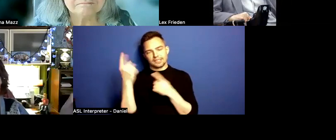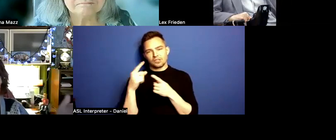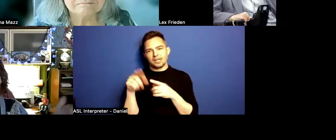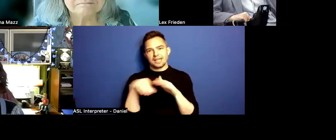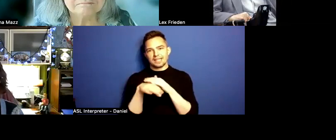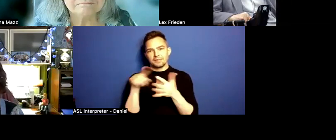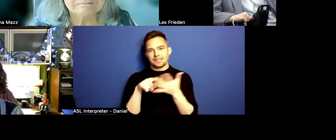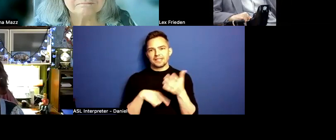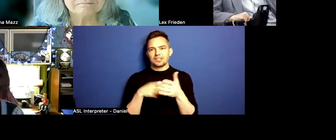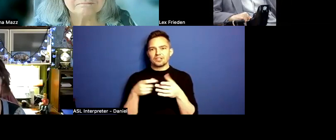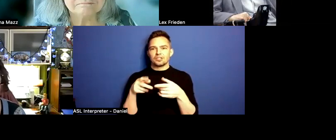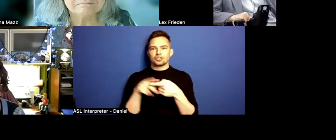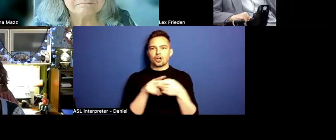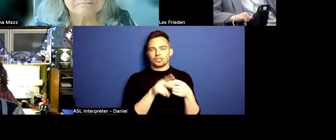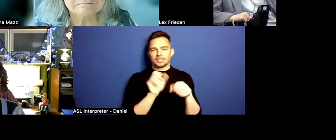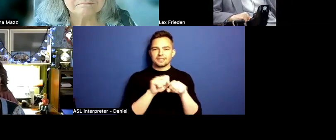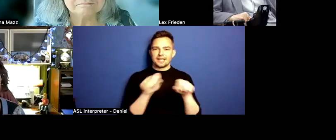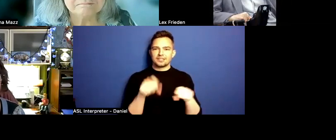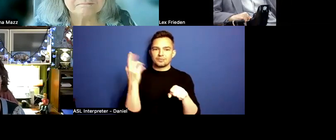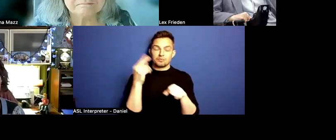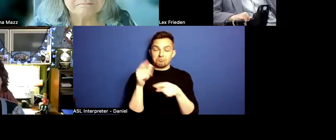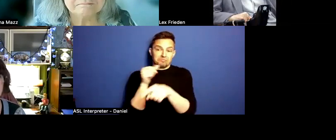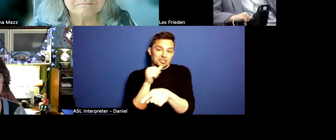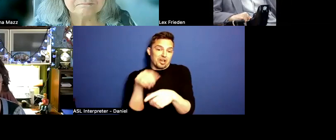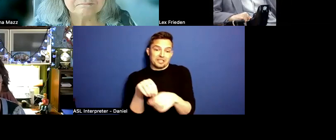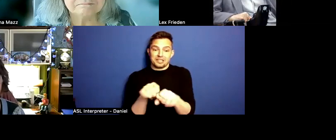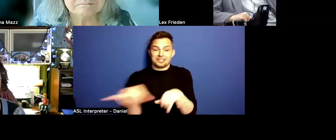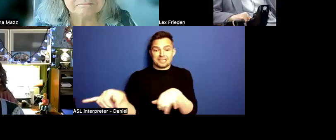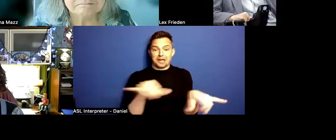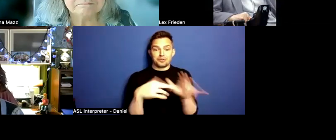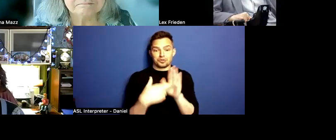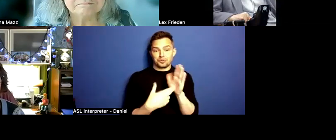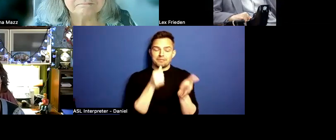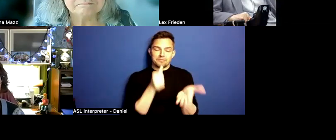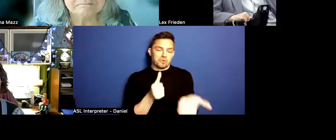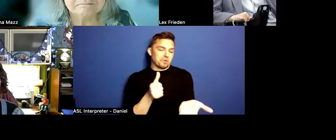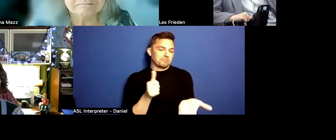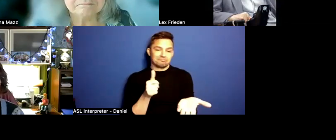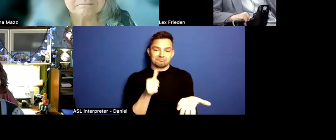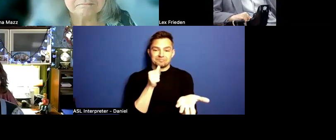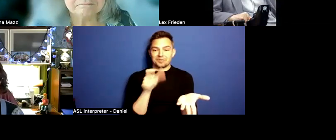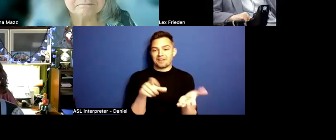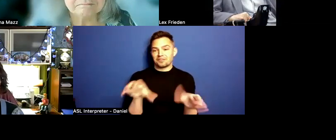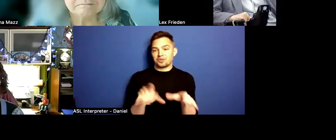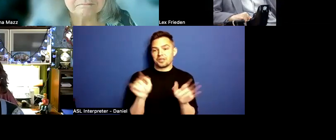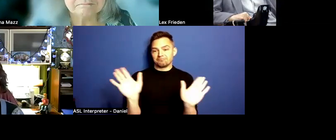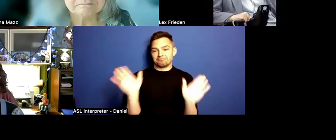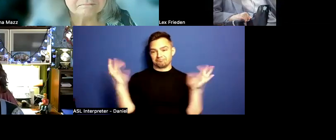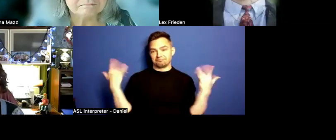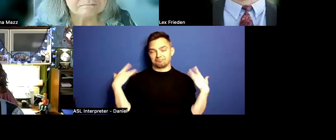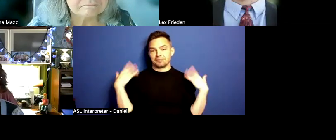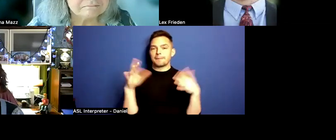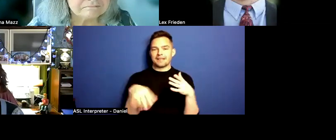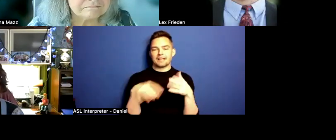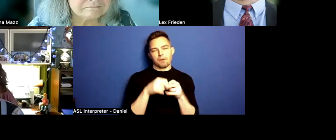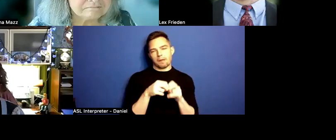of those charging stations because it's not in the standard. So it's not in the standard. I don't have to, do it. And I think it's a